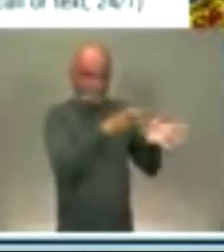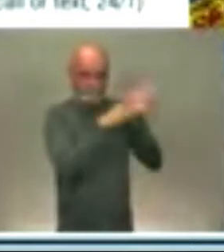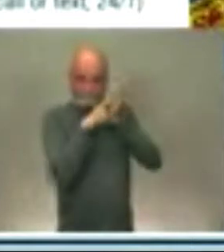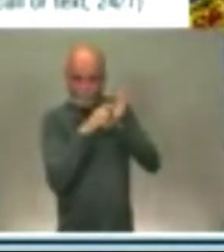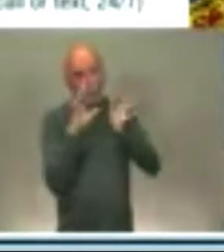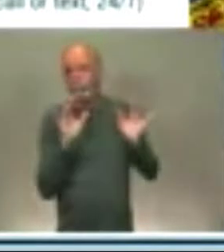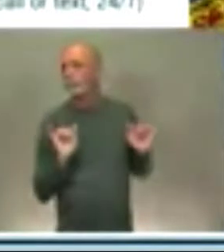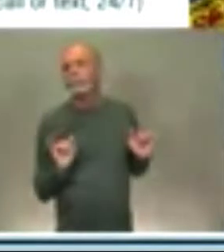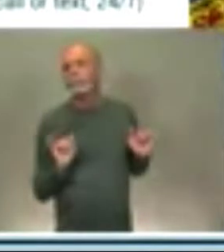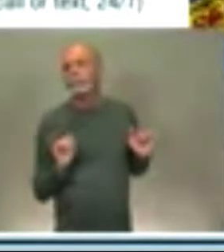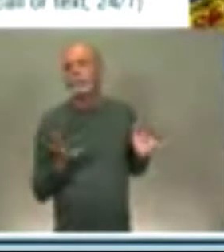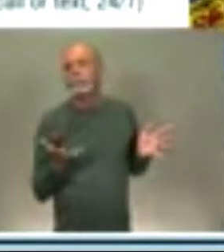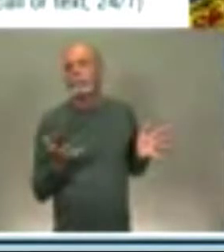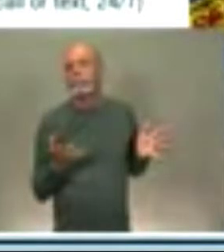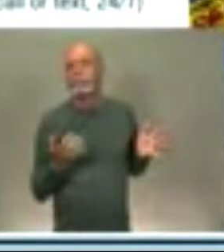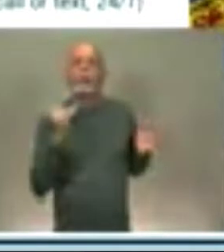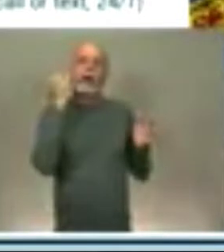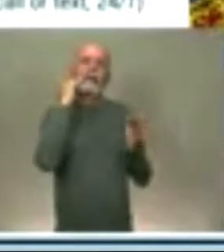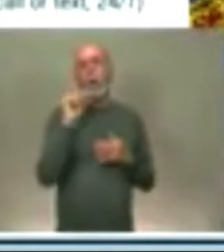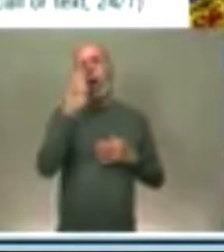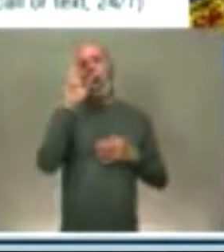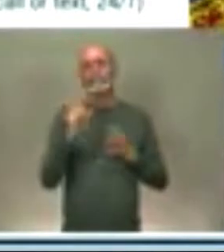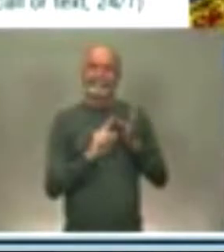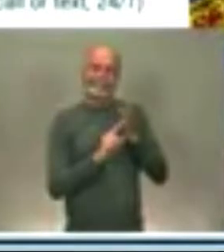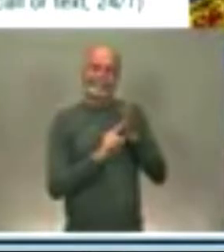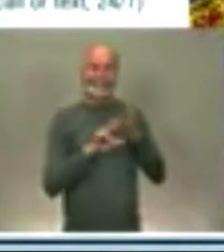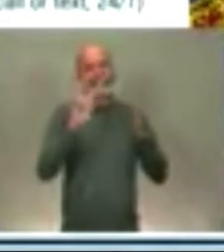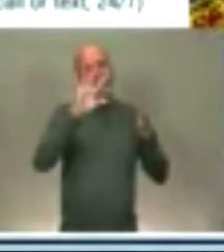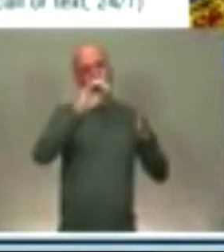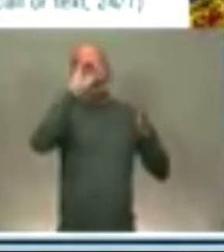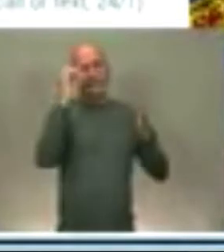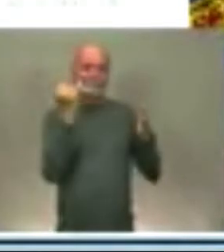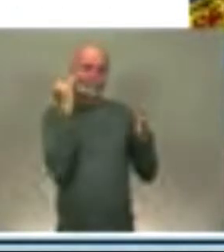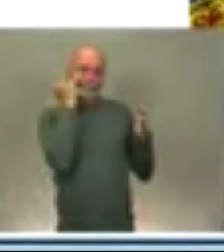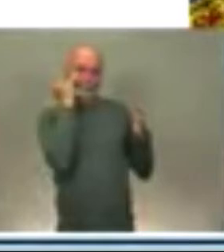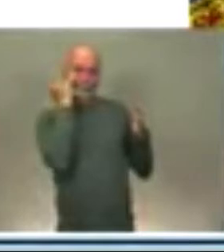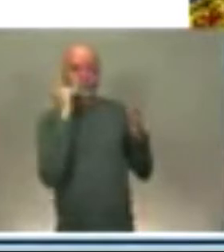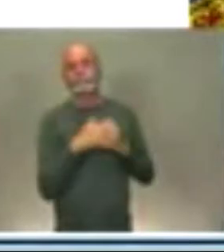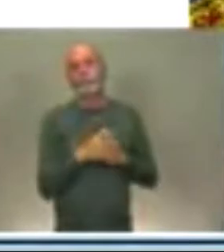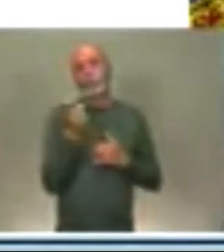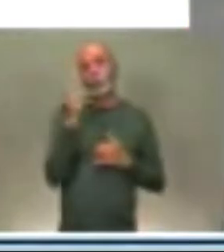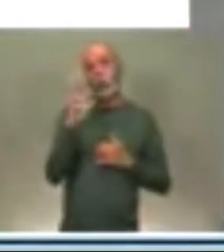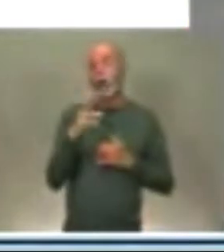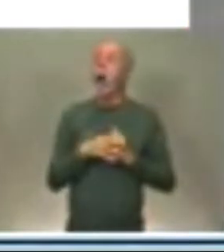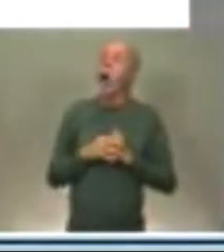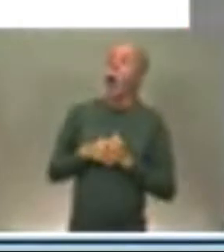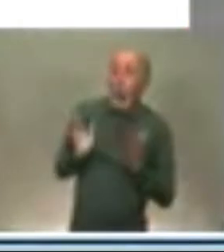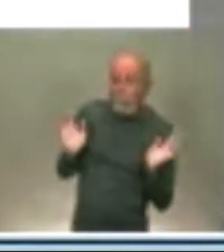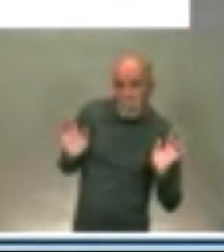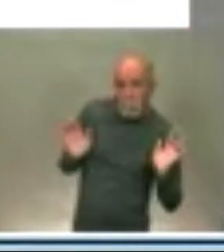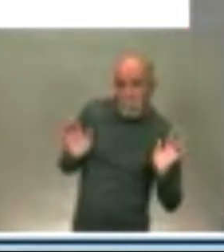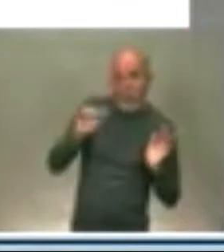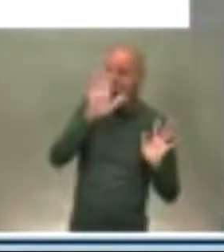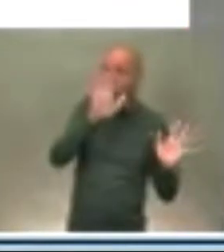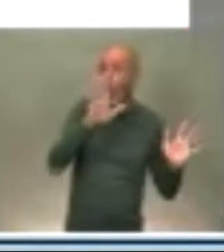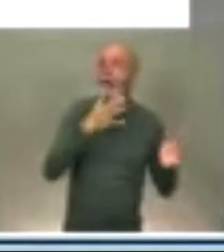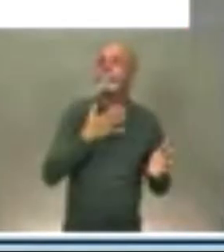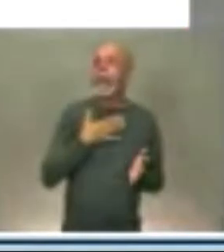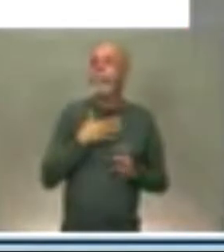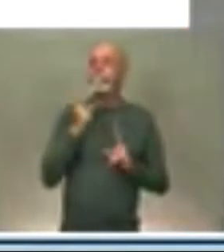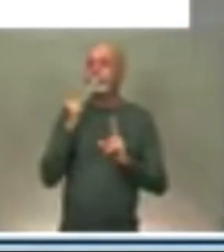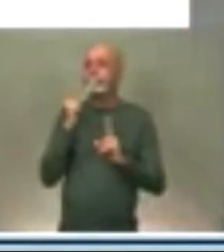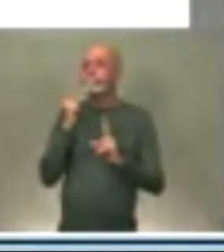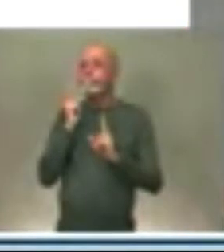we were at that August end goal of 75%? So that's one factor, but the other the main factor that's driving